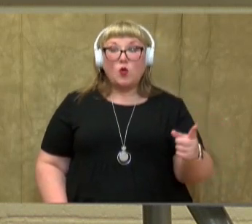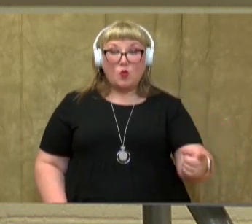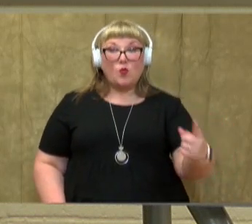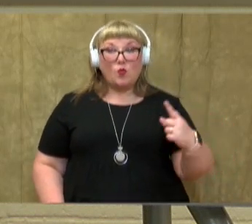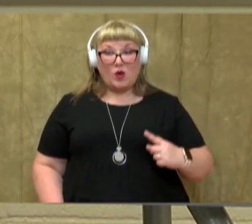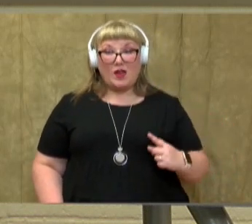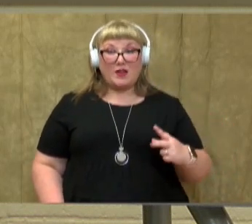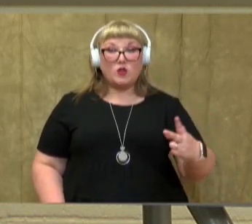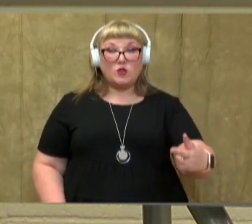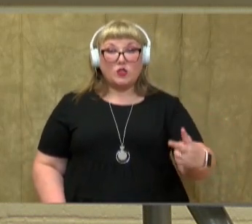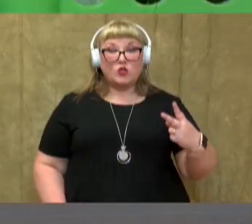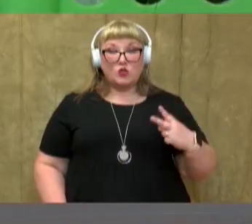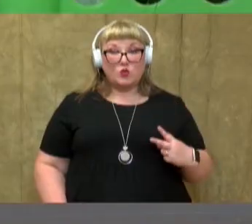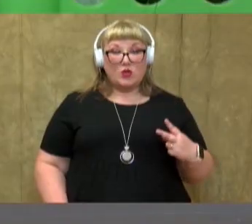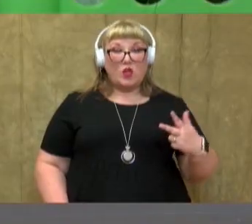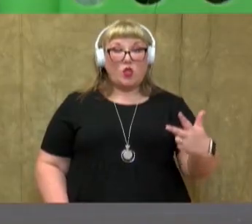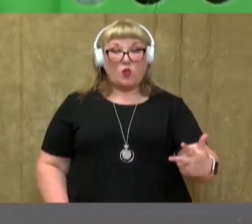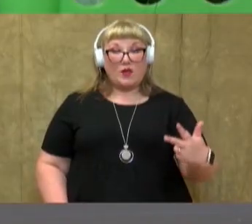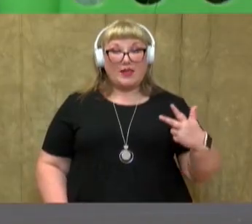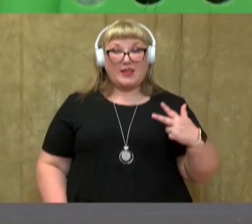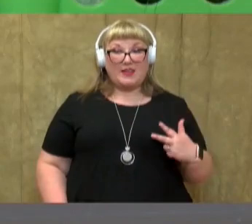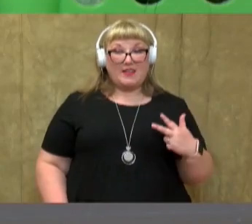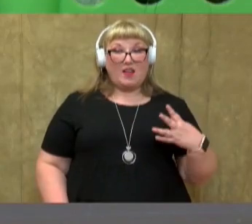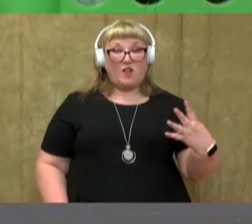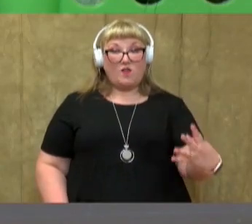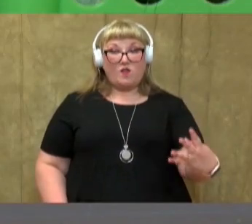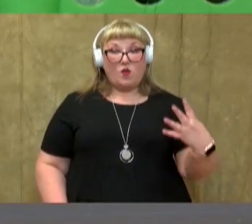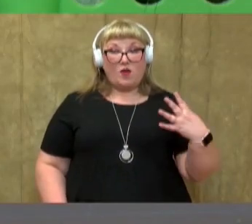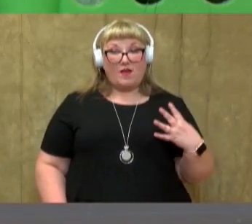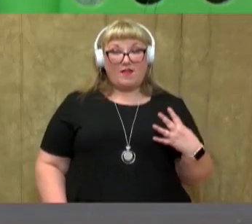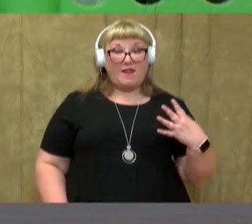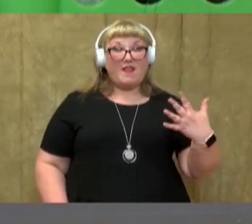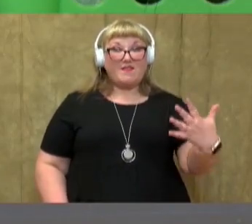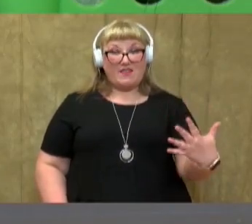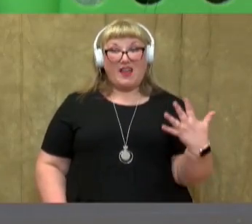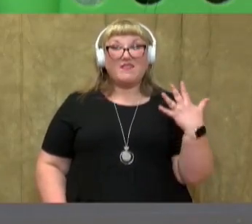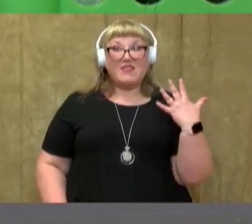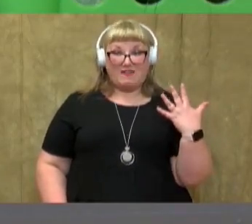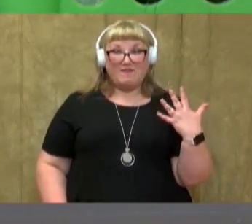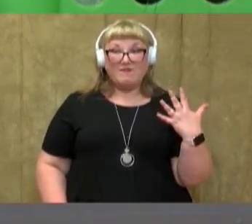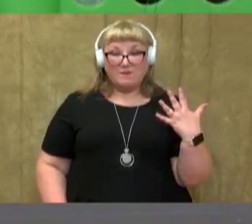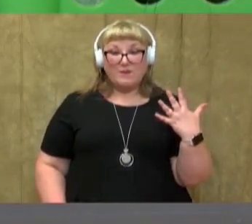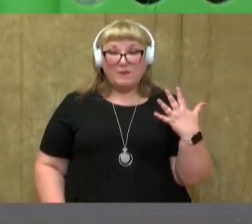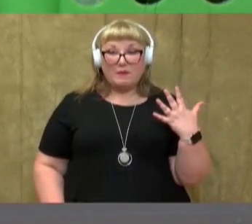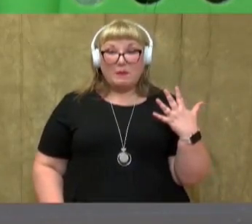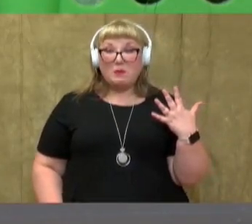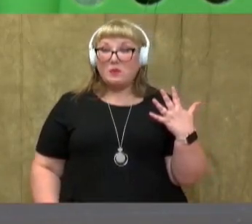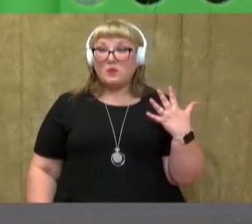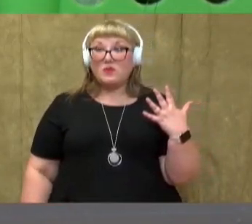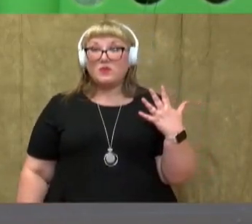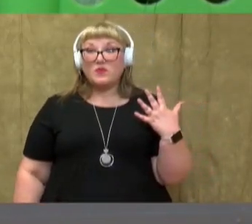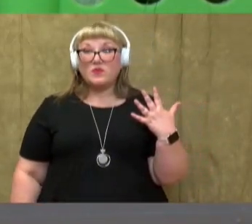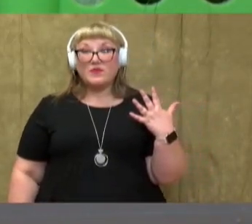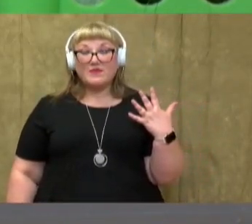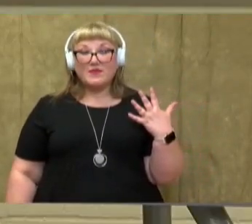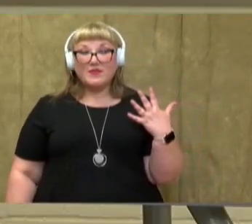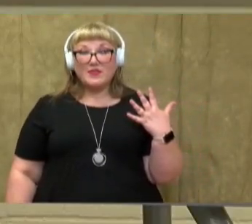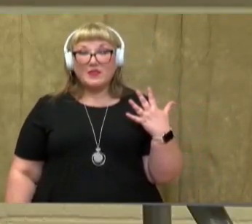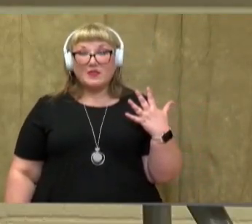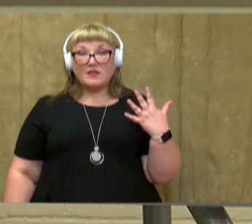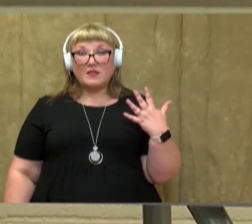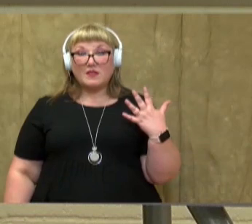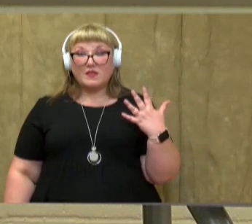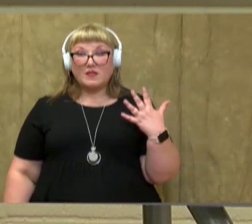One, two, three, four, five. We took one